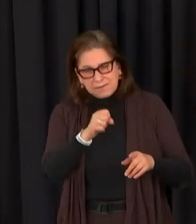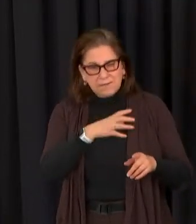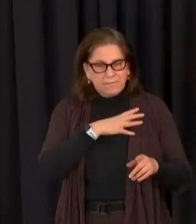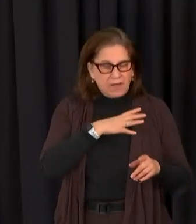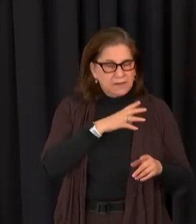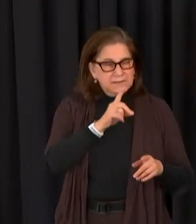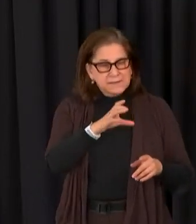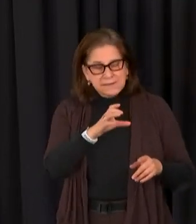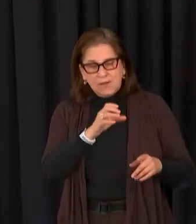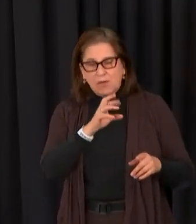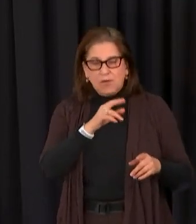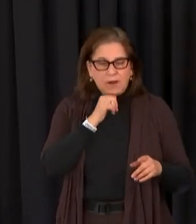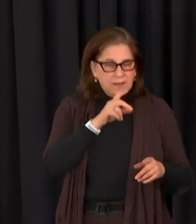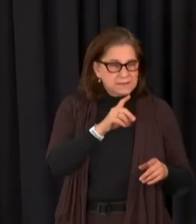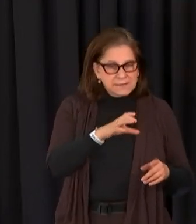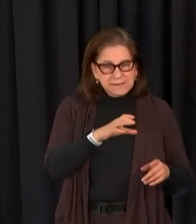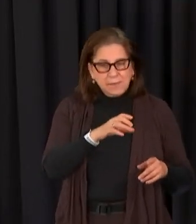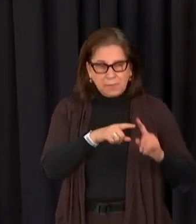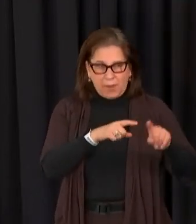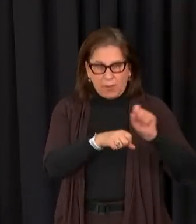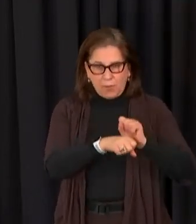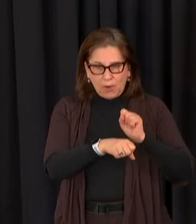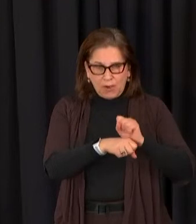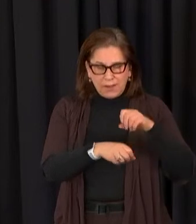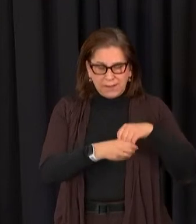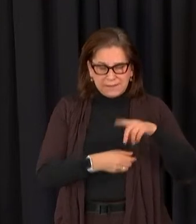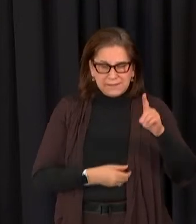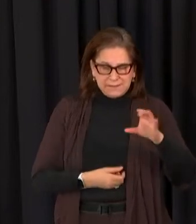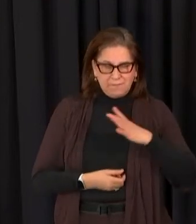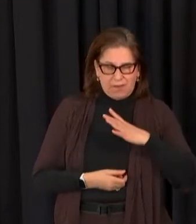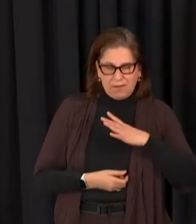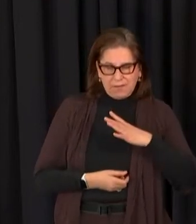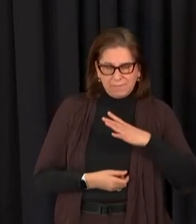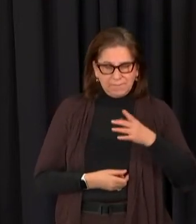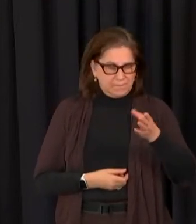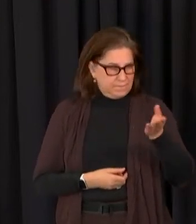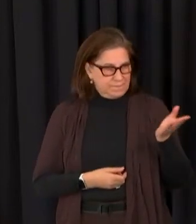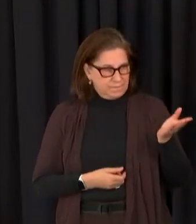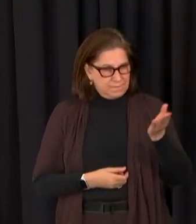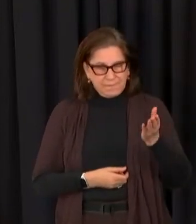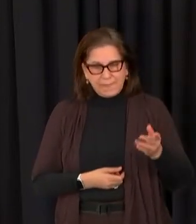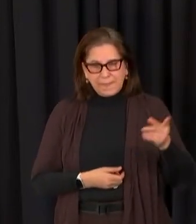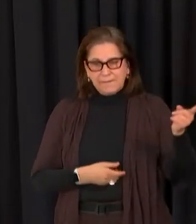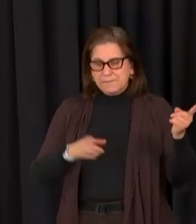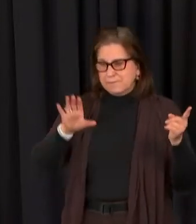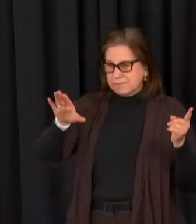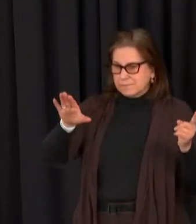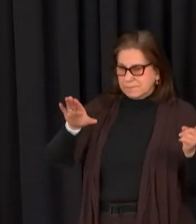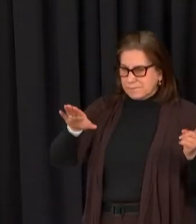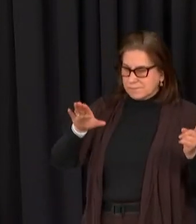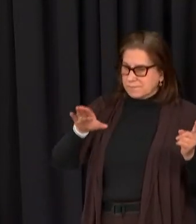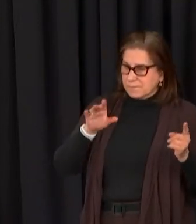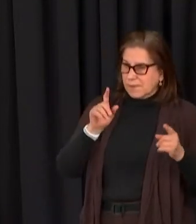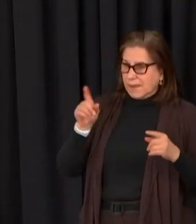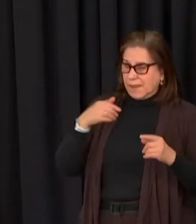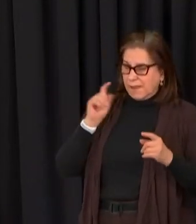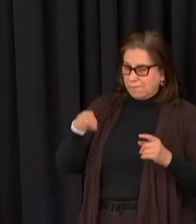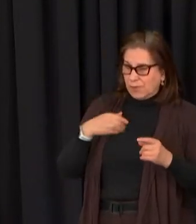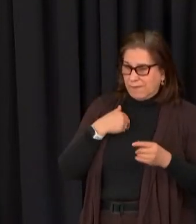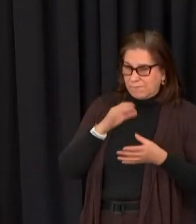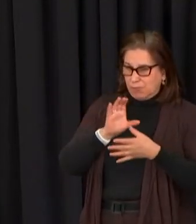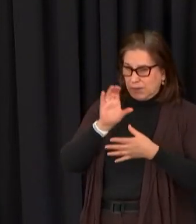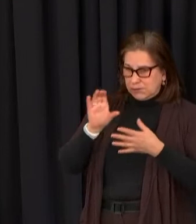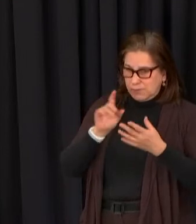resident, as long as they work in the district. So with that focus, if people meet those criteria, we want